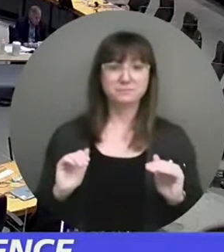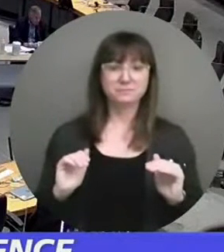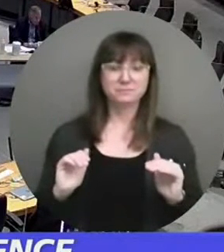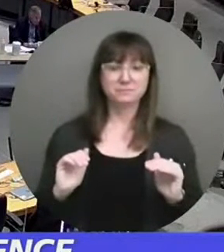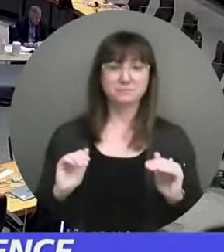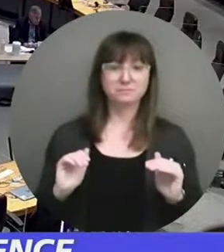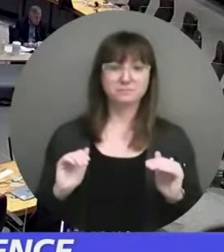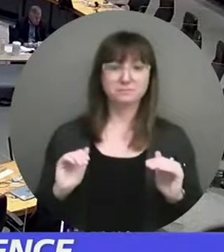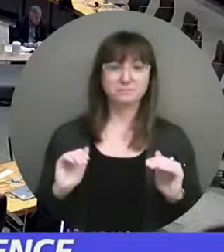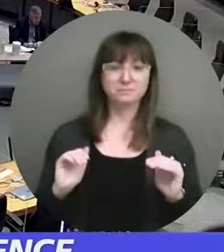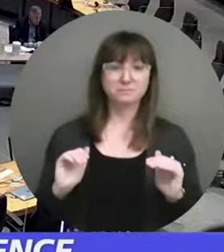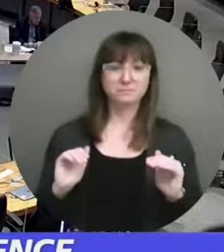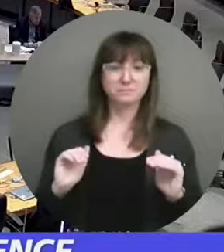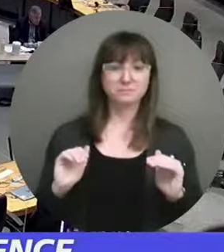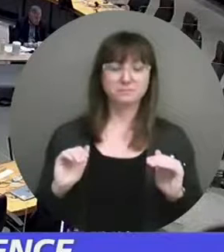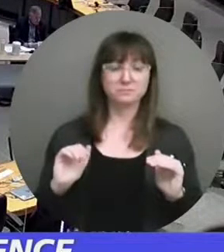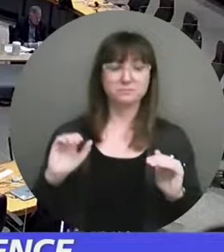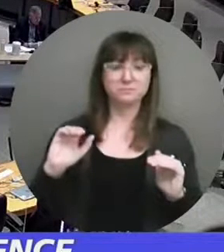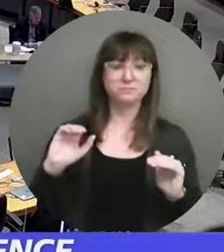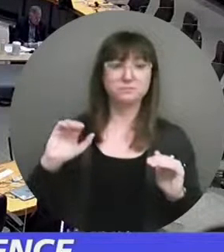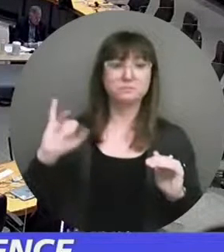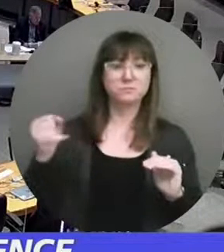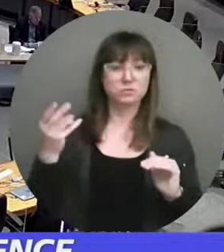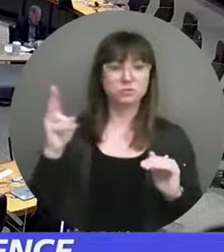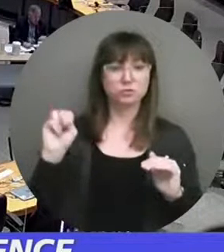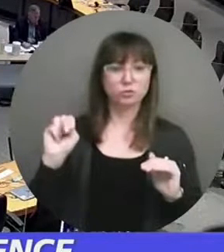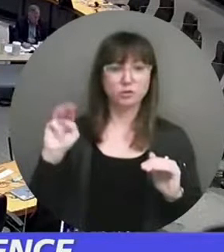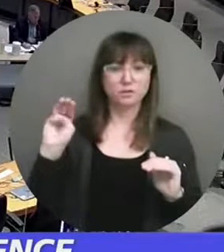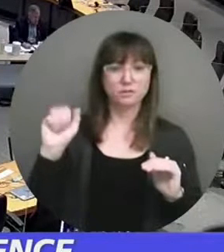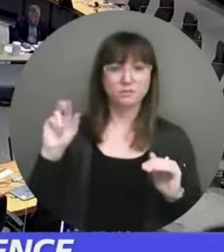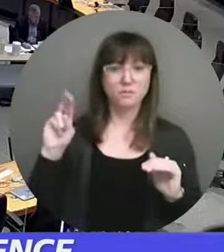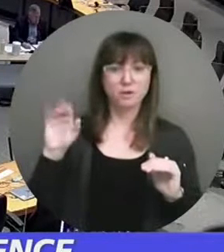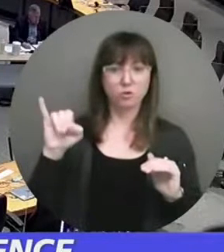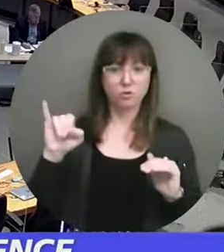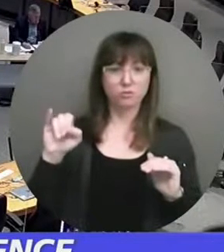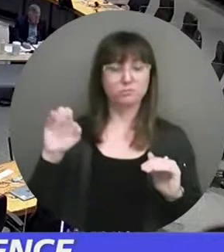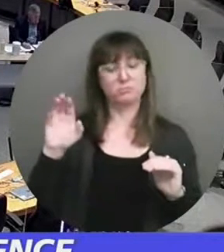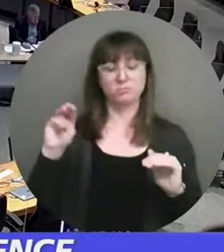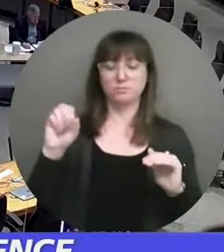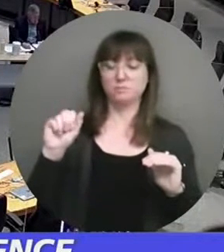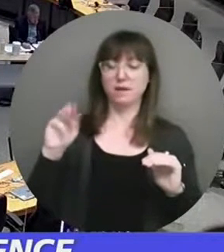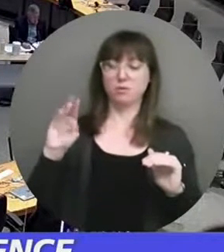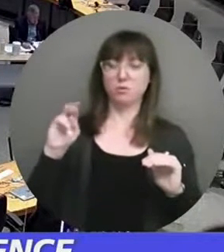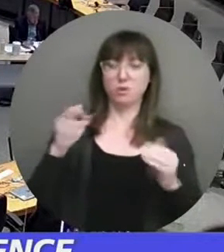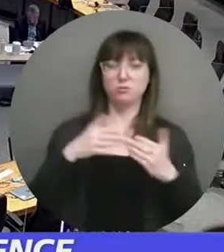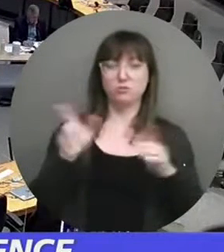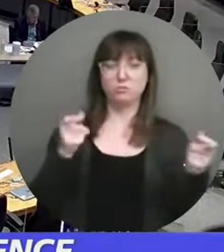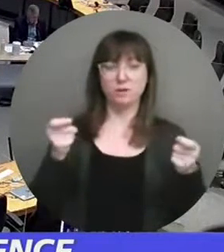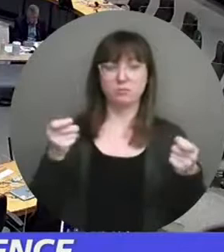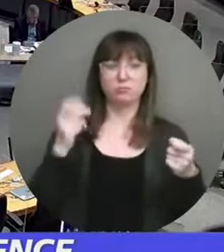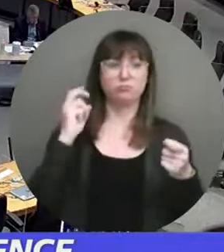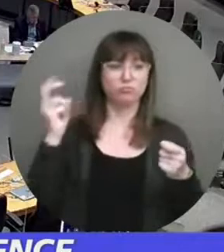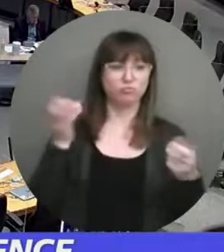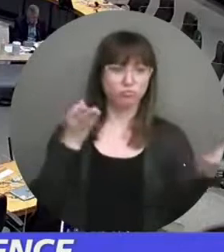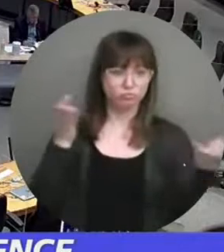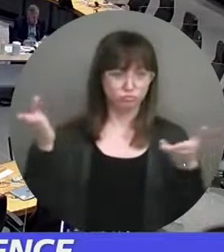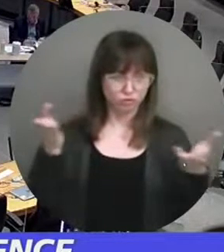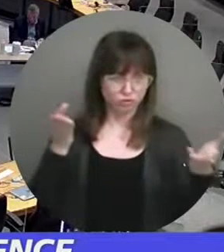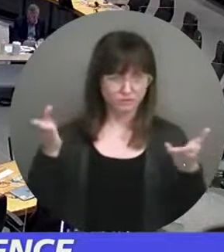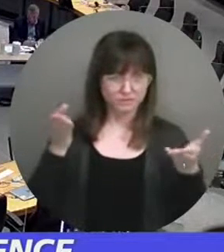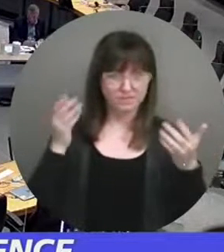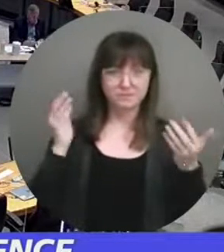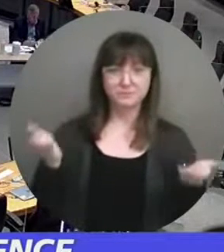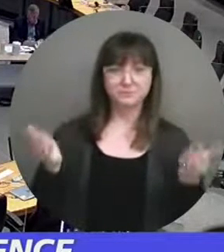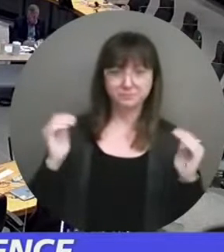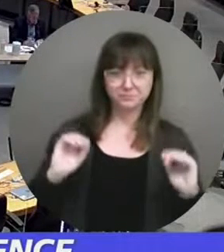développement économique, John Manconi, General Manager, Transportation Services, Directeur général des services du transport